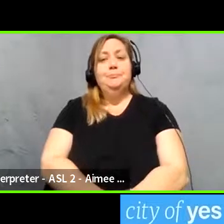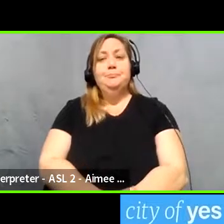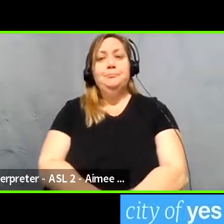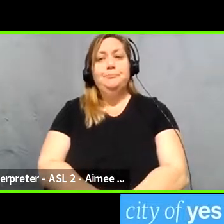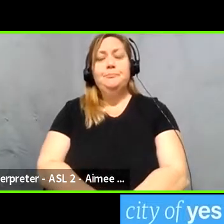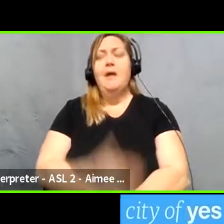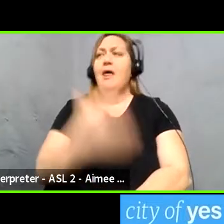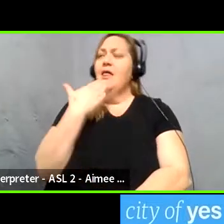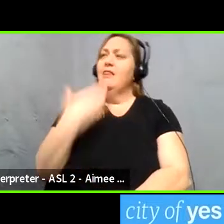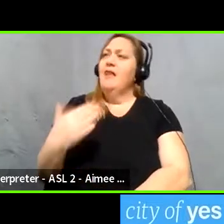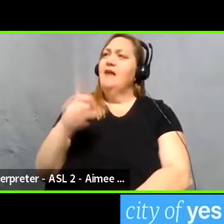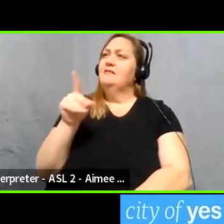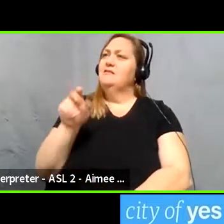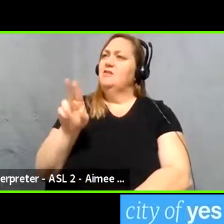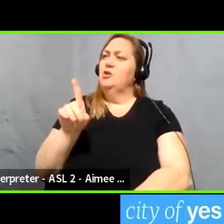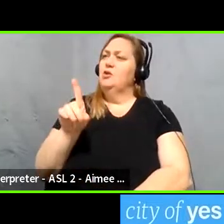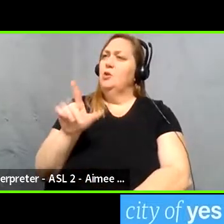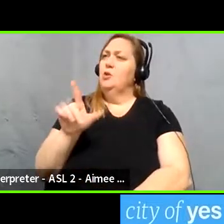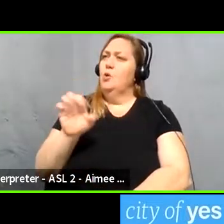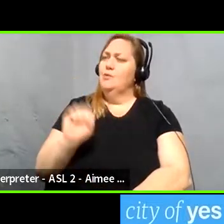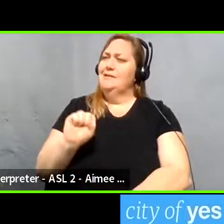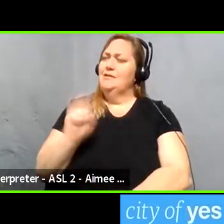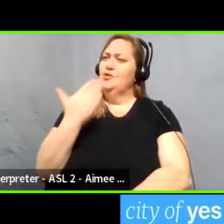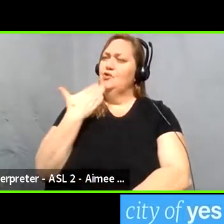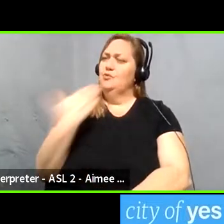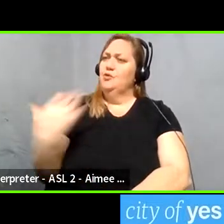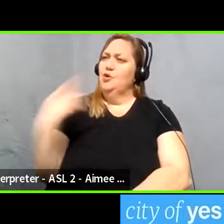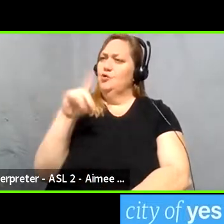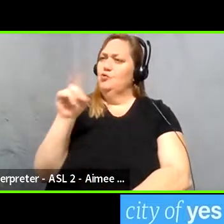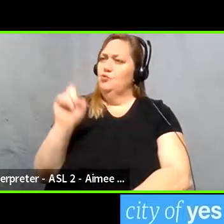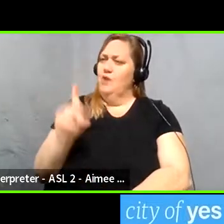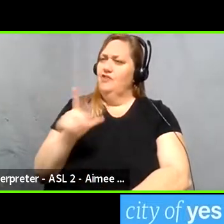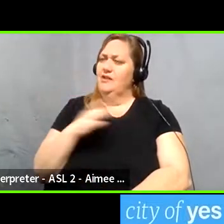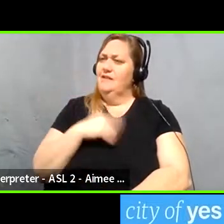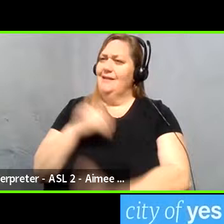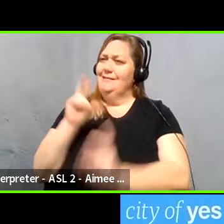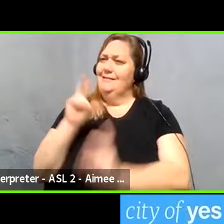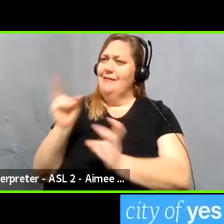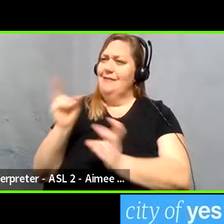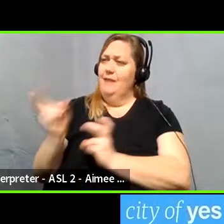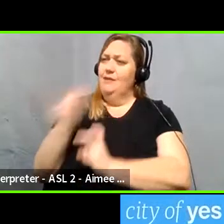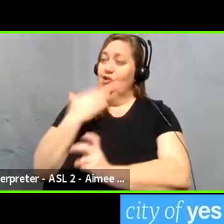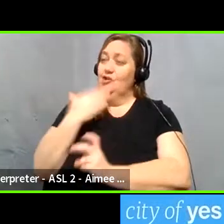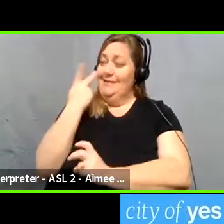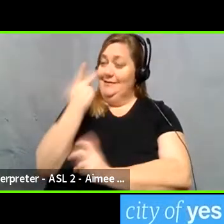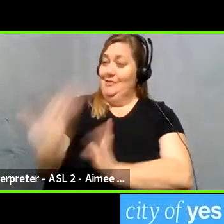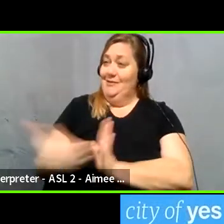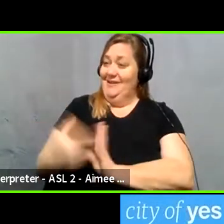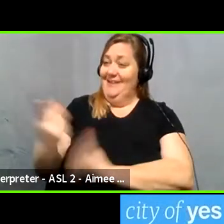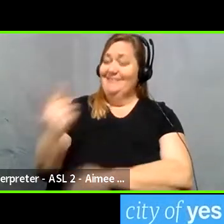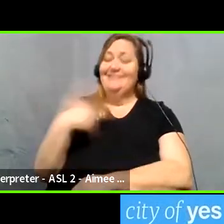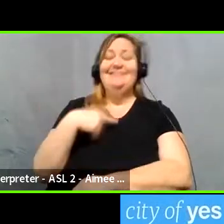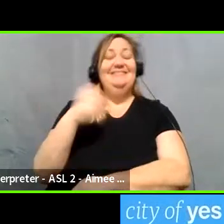Thanks, Dolores. Those are some great questions and good to see you again. Yes, John.